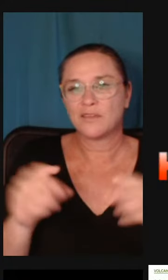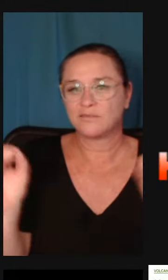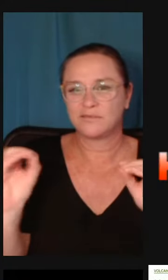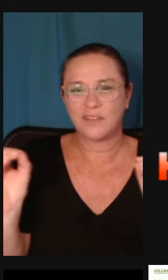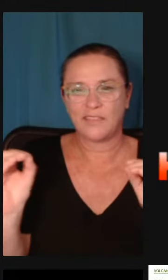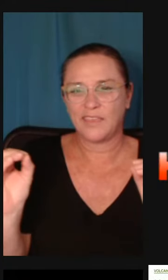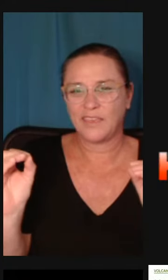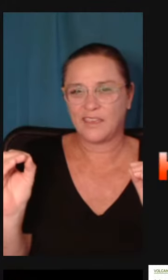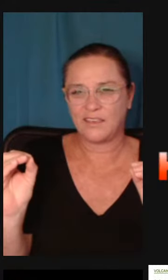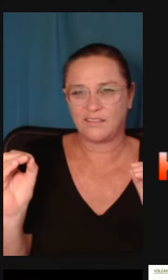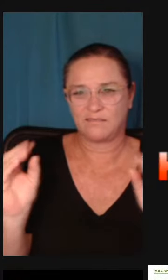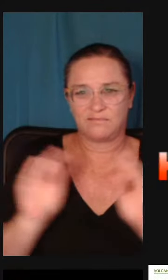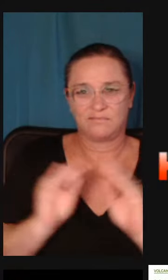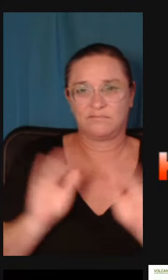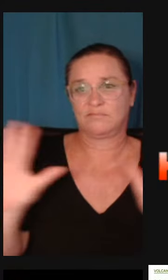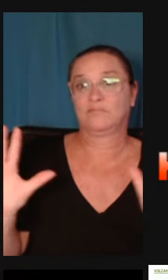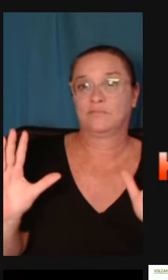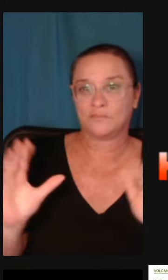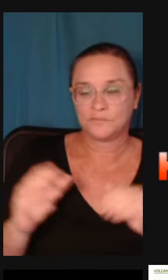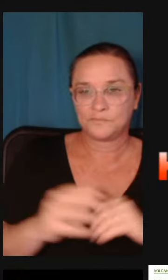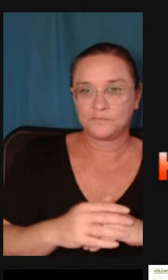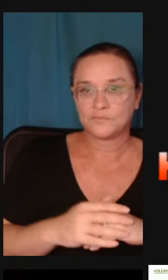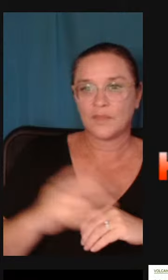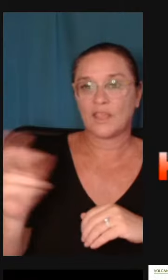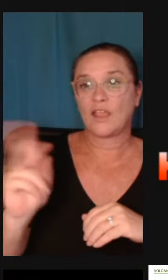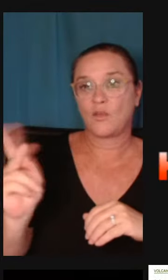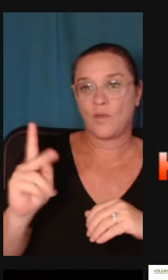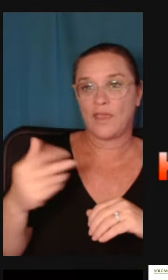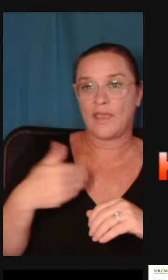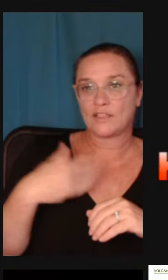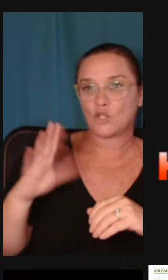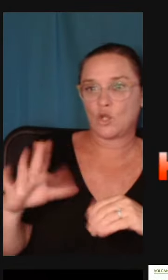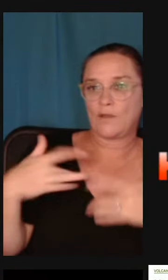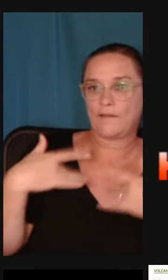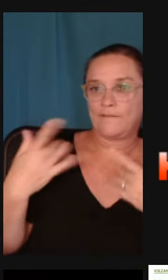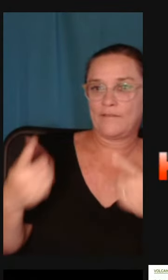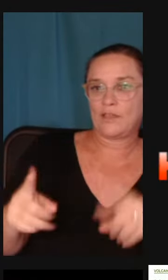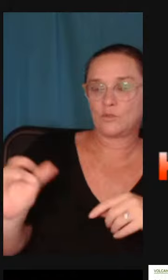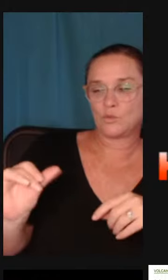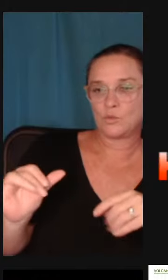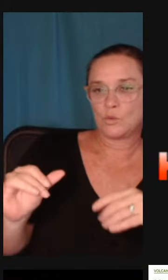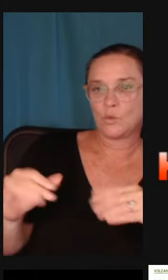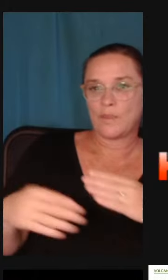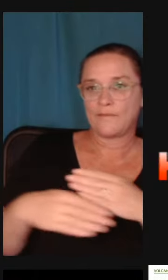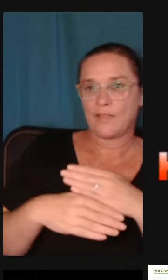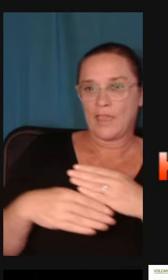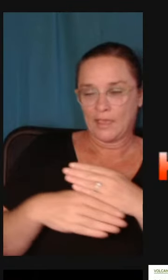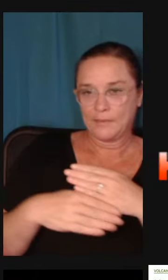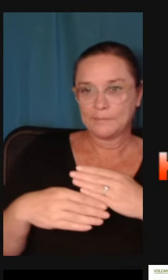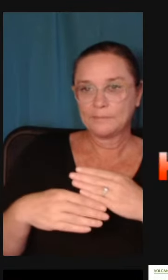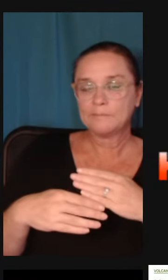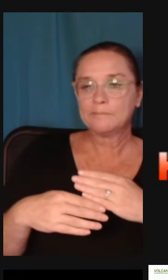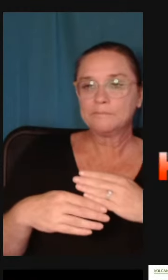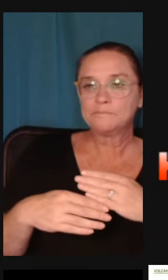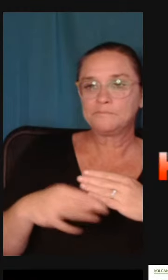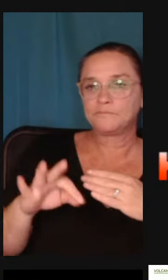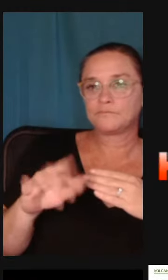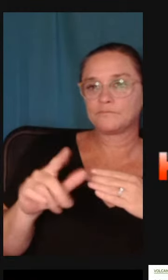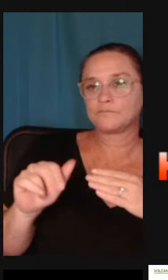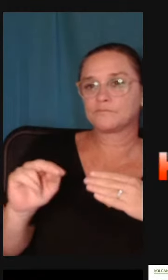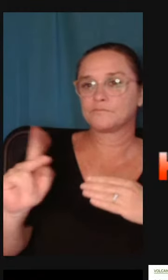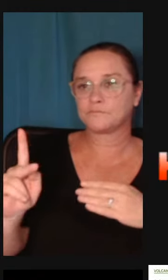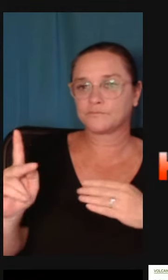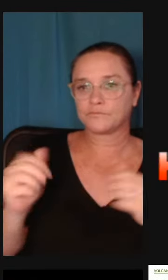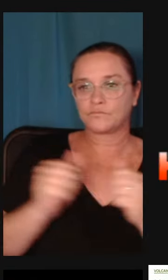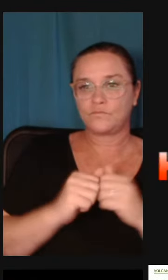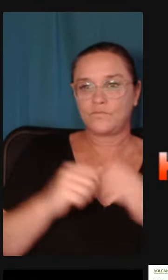there. And Kīlauea having her events at the summit and on the flank here as well, with a deep Pahala zone overlapping